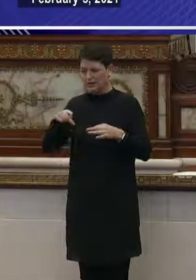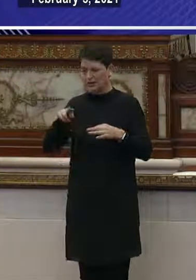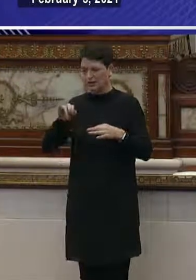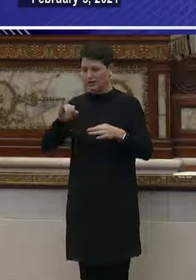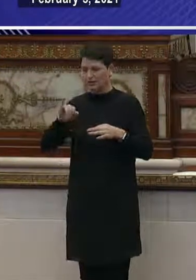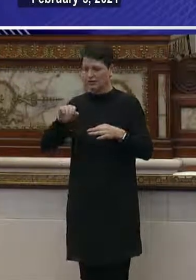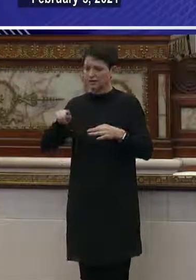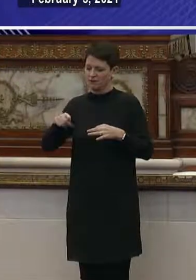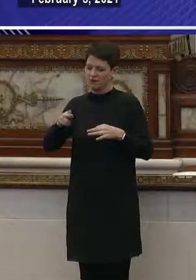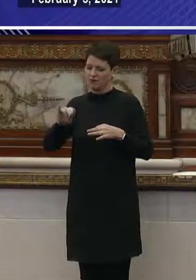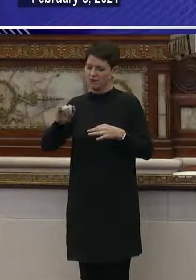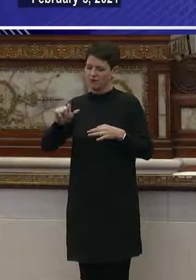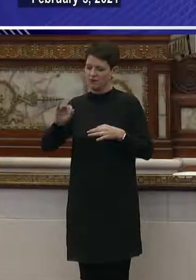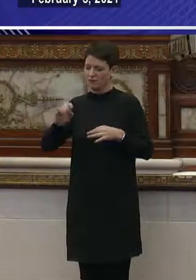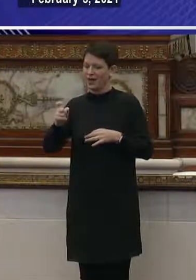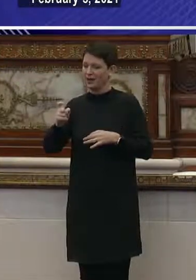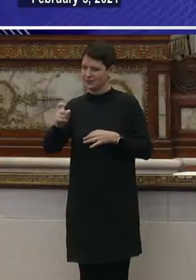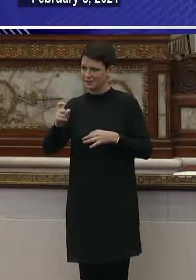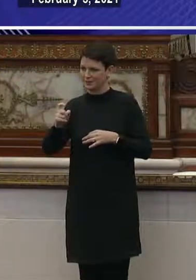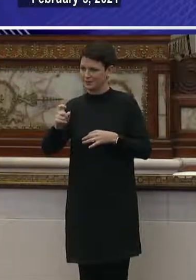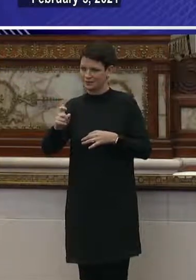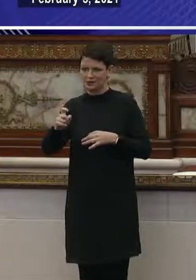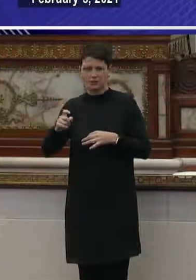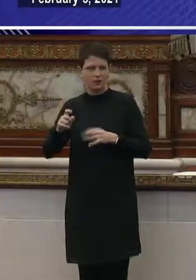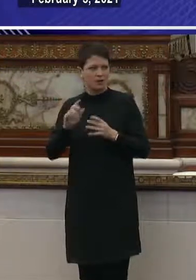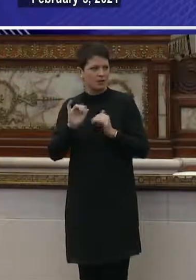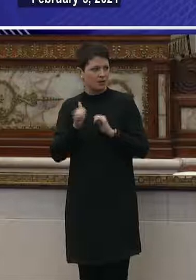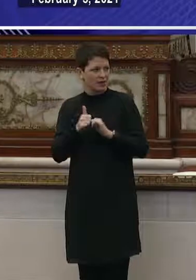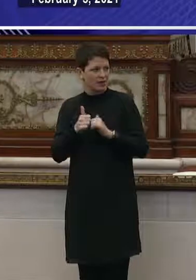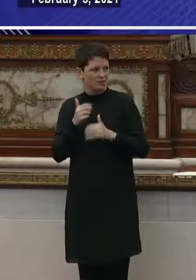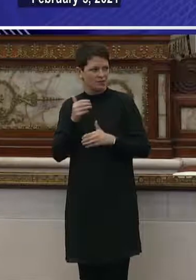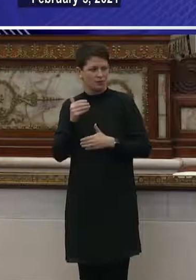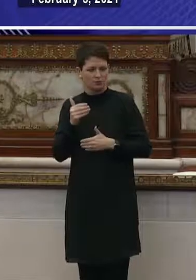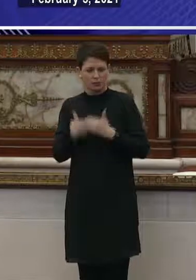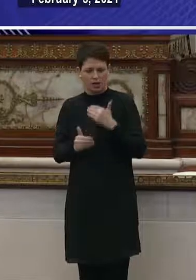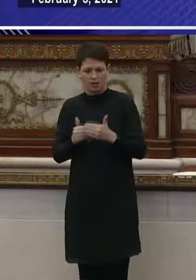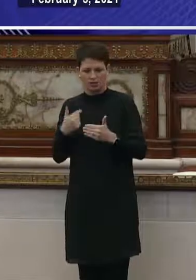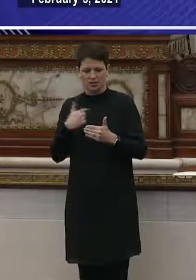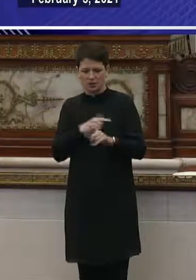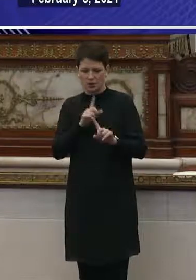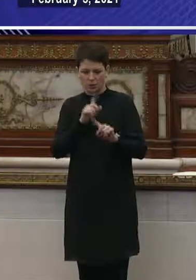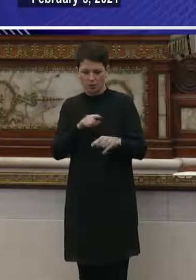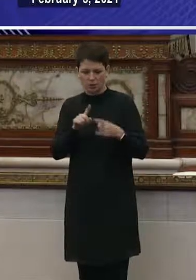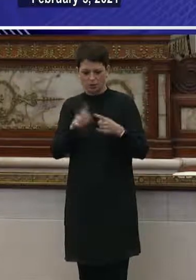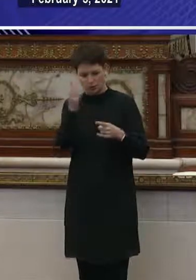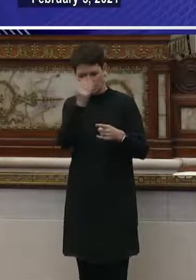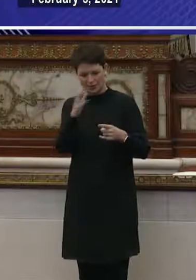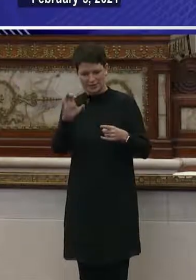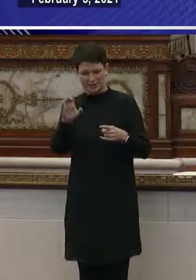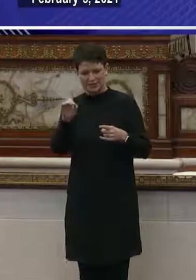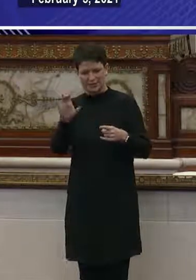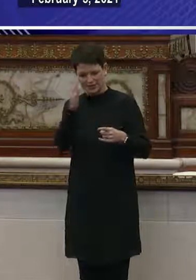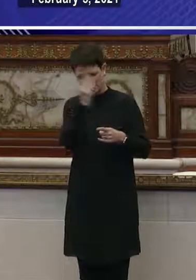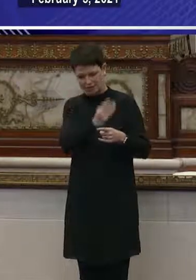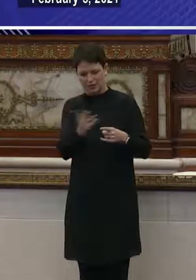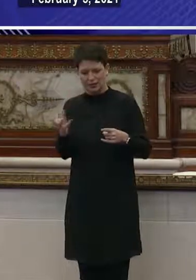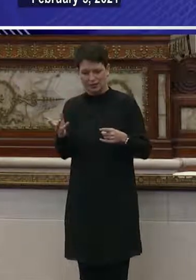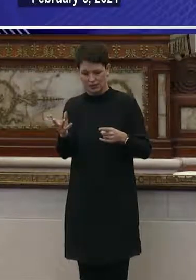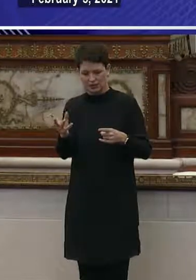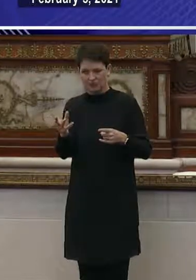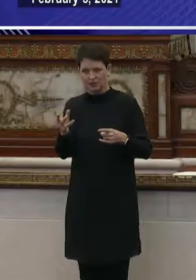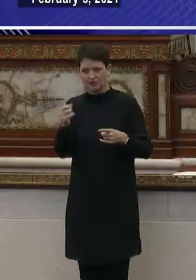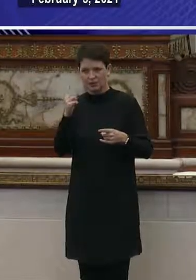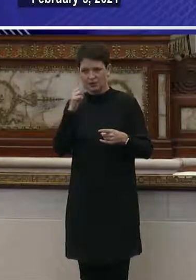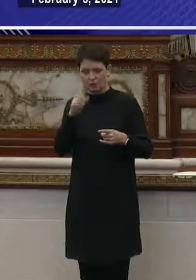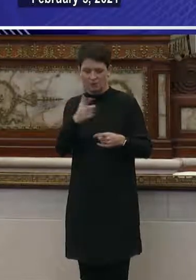Because Filovax is the vehicle in which we report to the CDC for